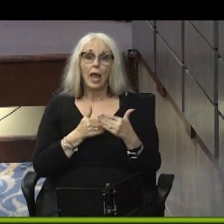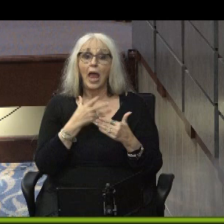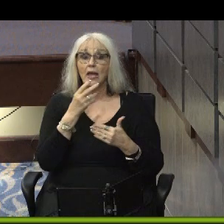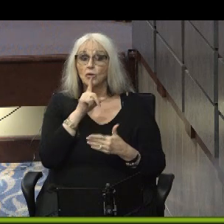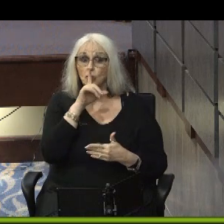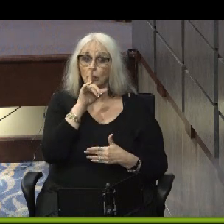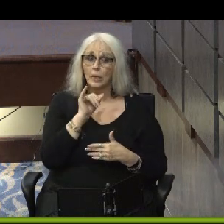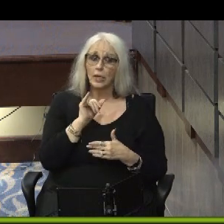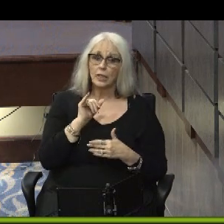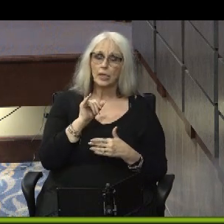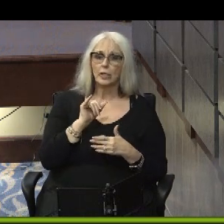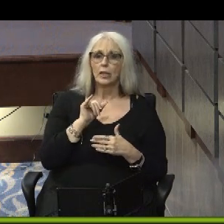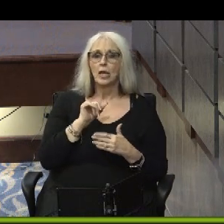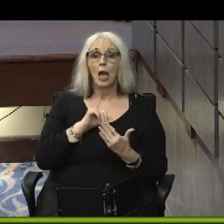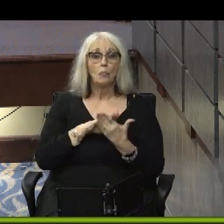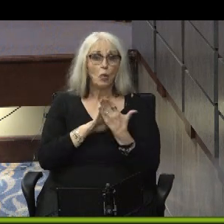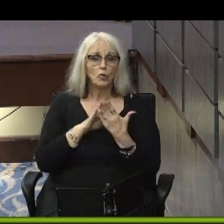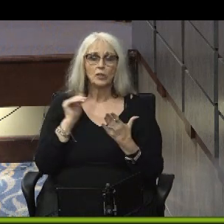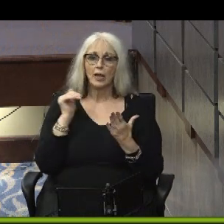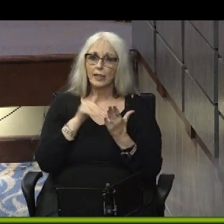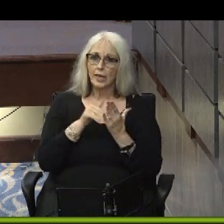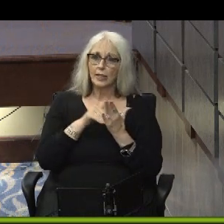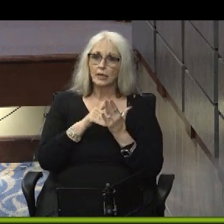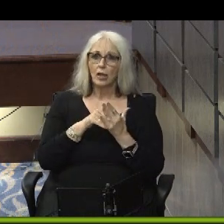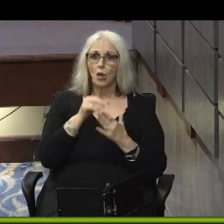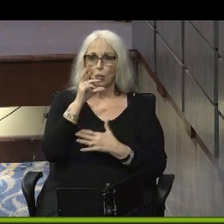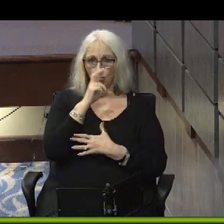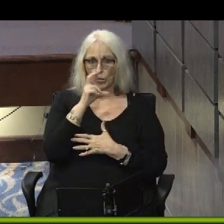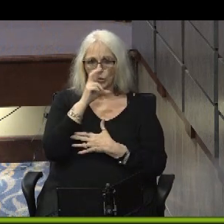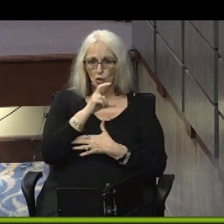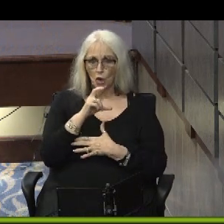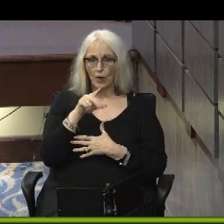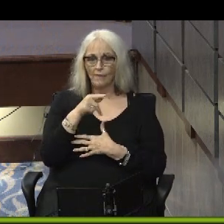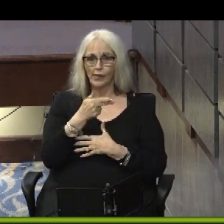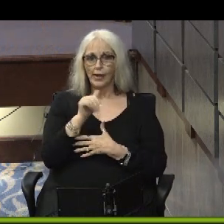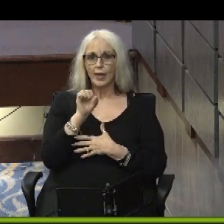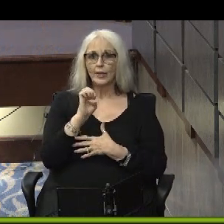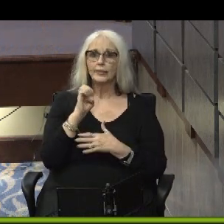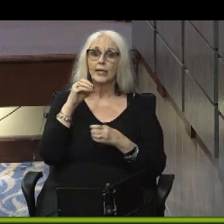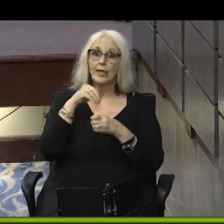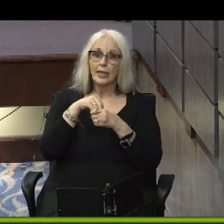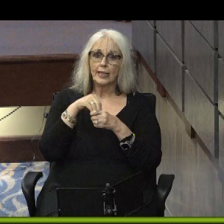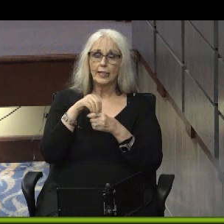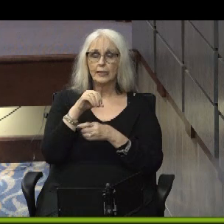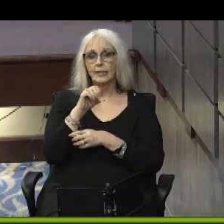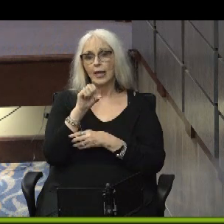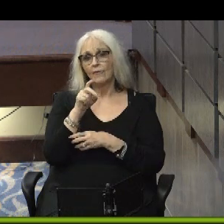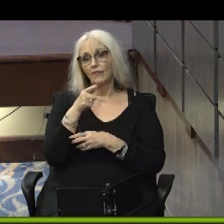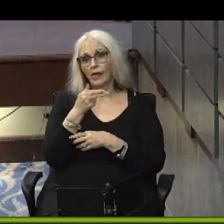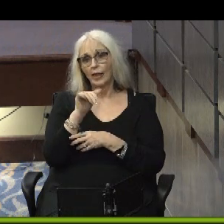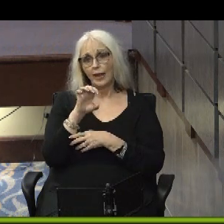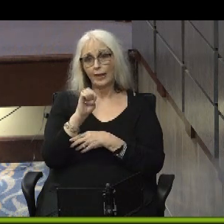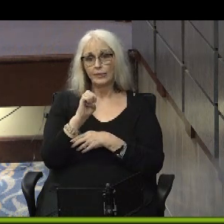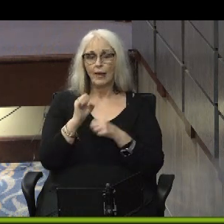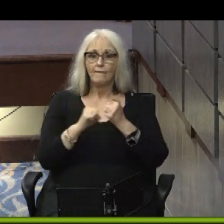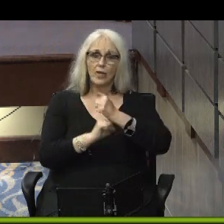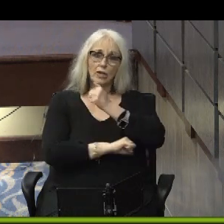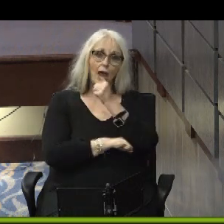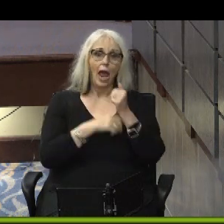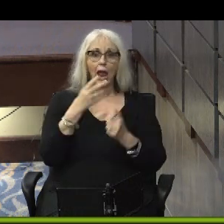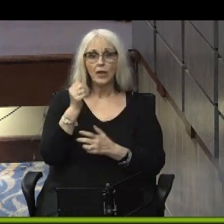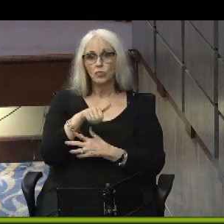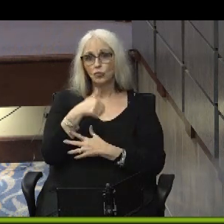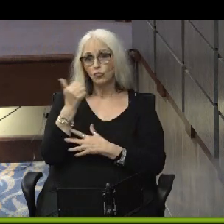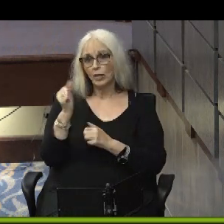strategic approach, again, that discovery, that research phase, insight phase, really becomes foundational for the rest of the work that we do.